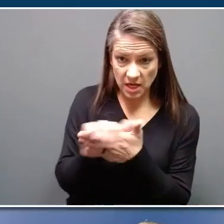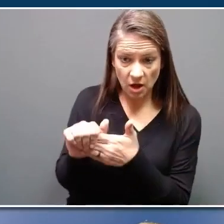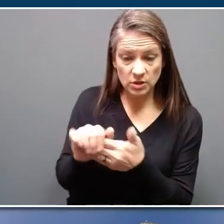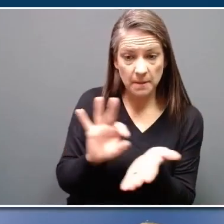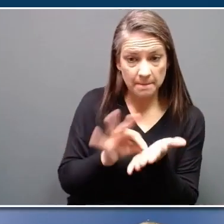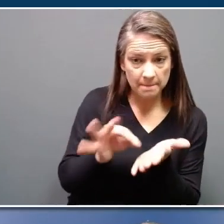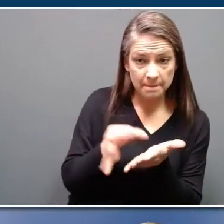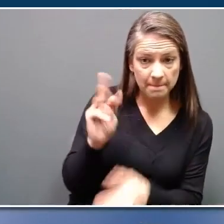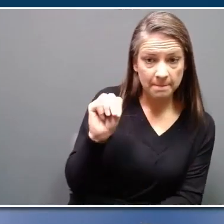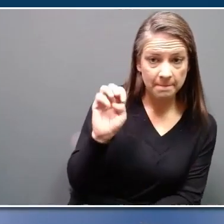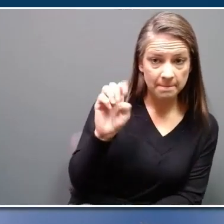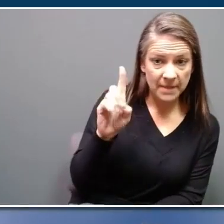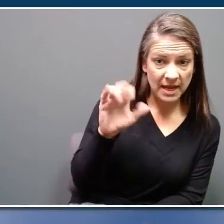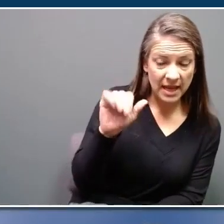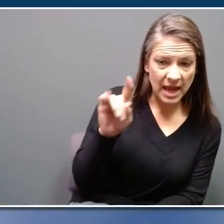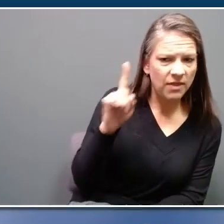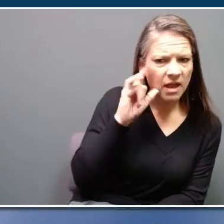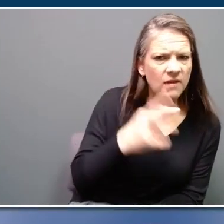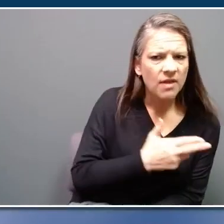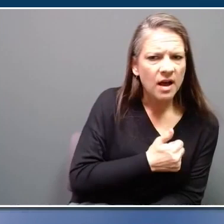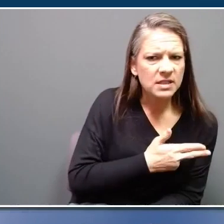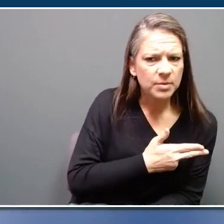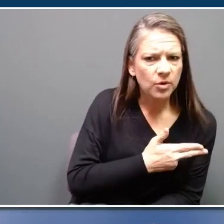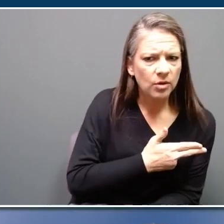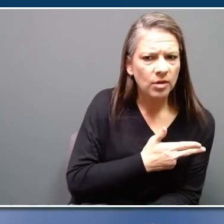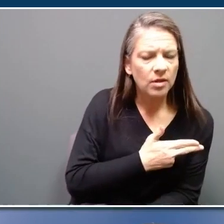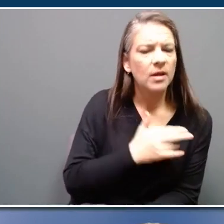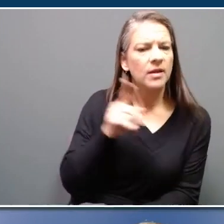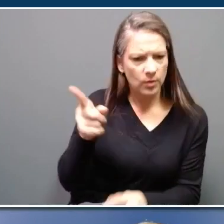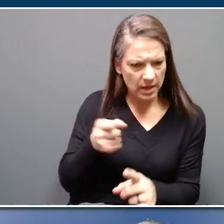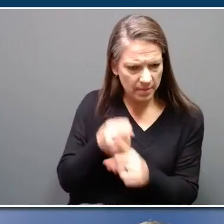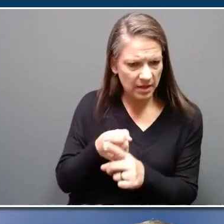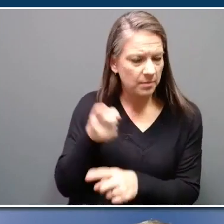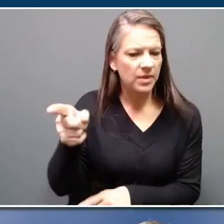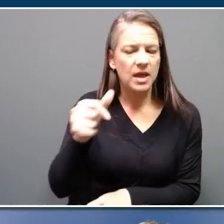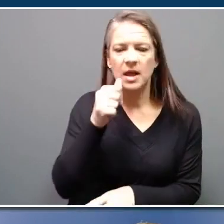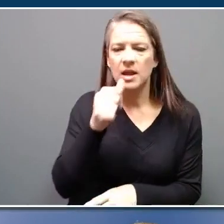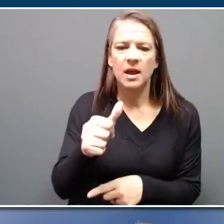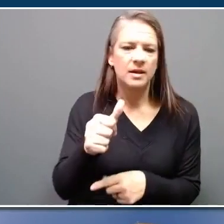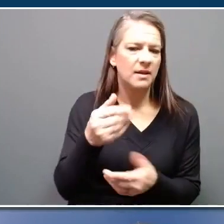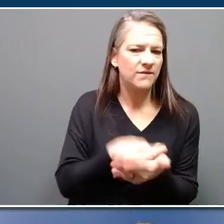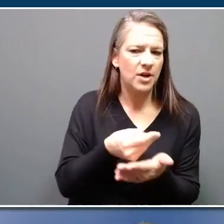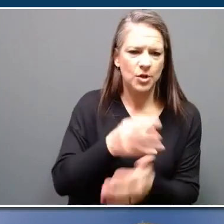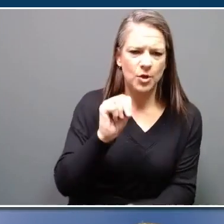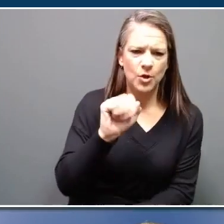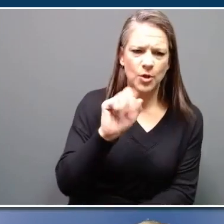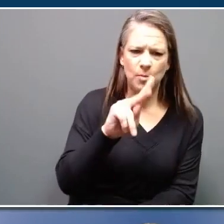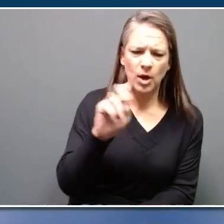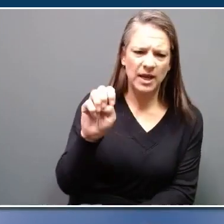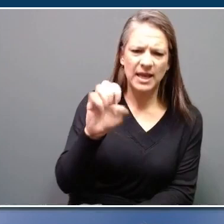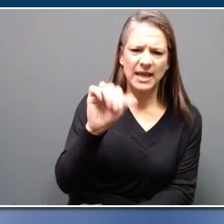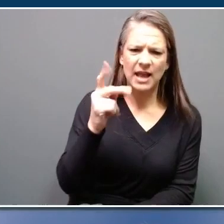So think about all the hospitals that impacts. They failed to fund the Marquis Cancer Center. I think we provide $10 million a